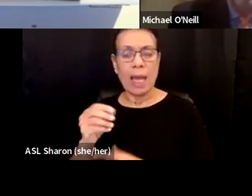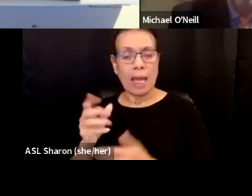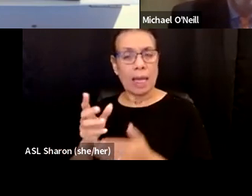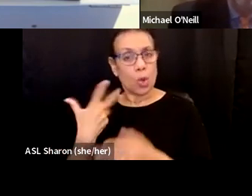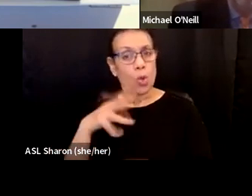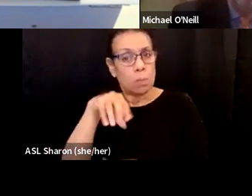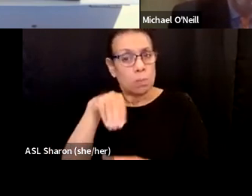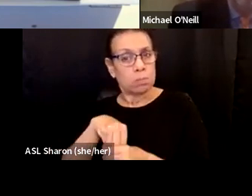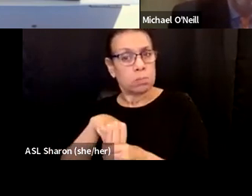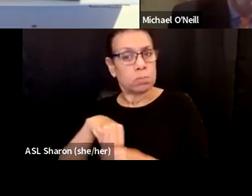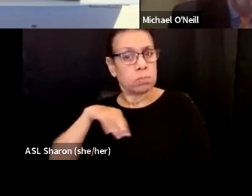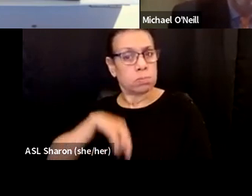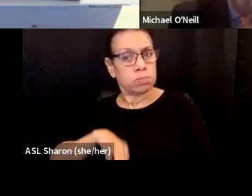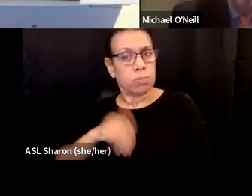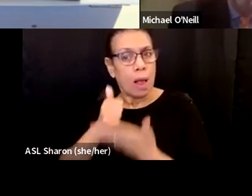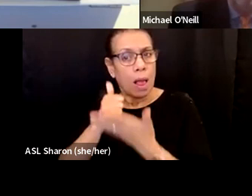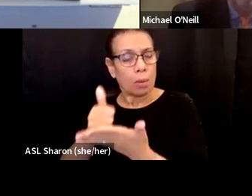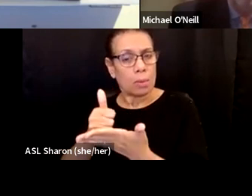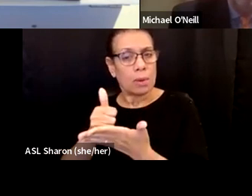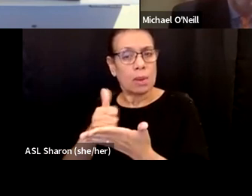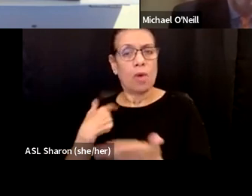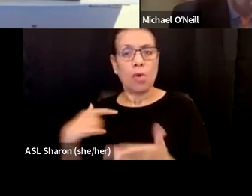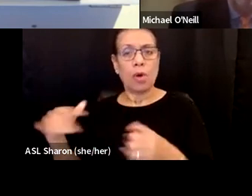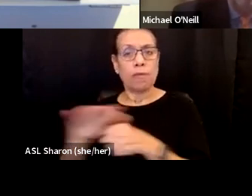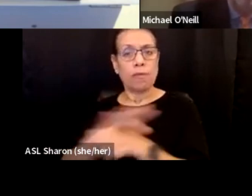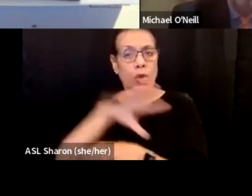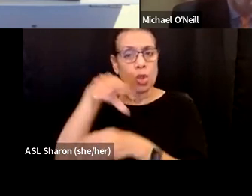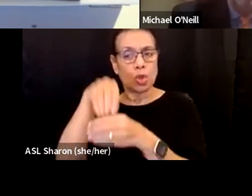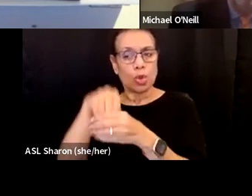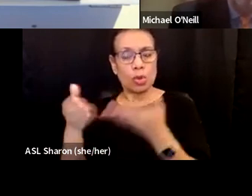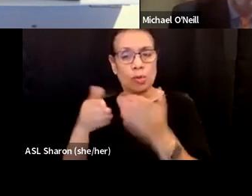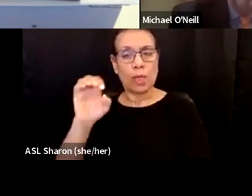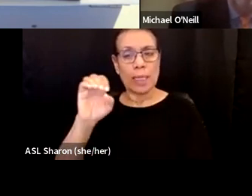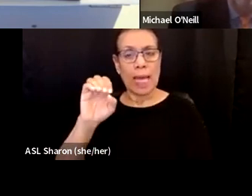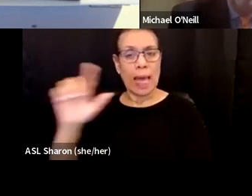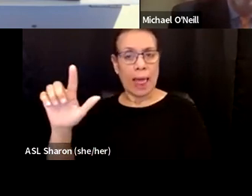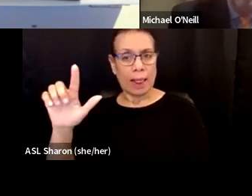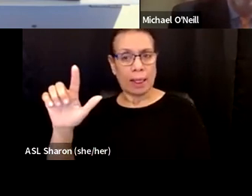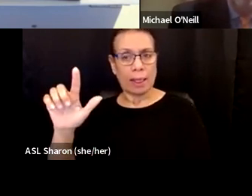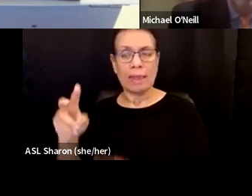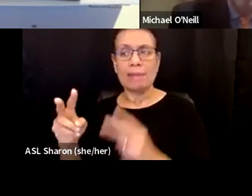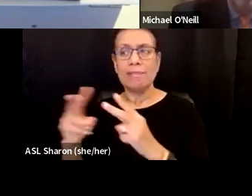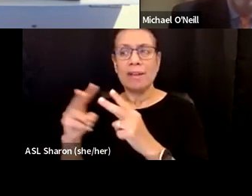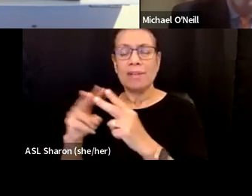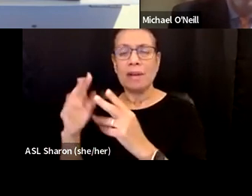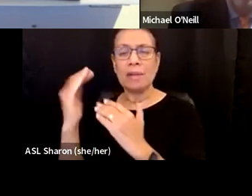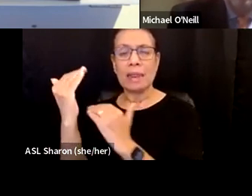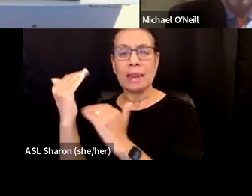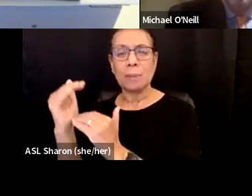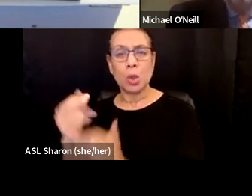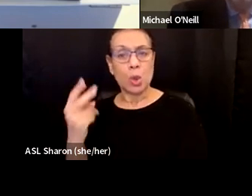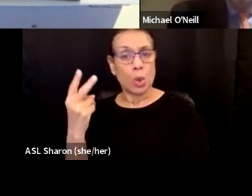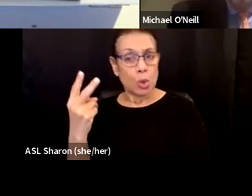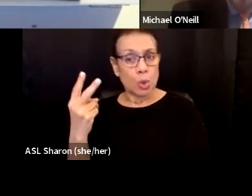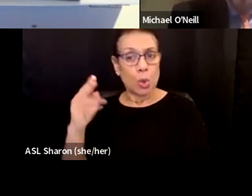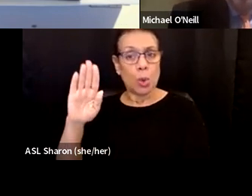setting the seats for full inclusion services for el are extremely limited only two of boston